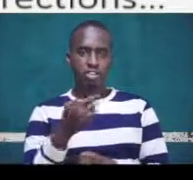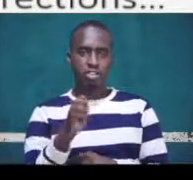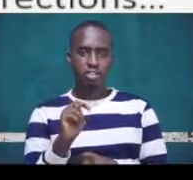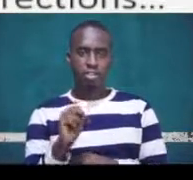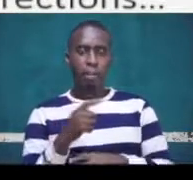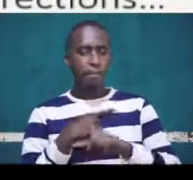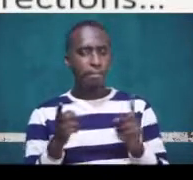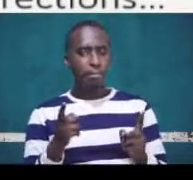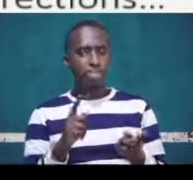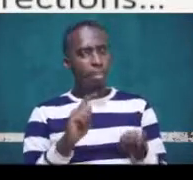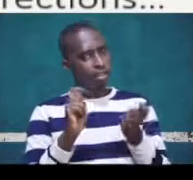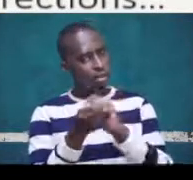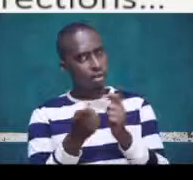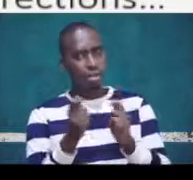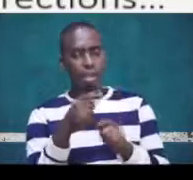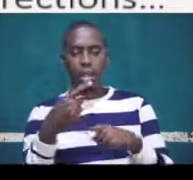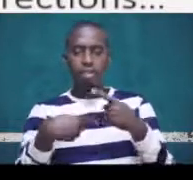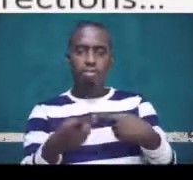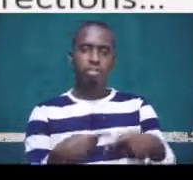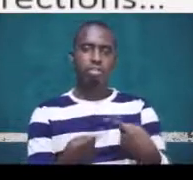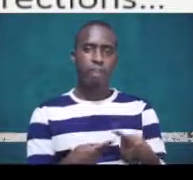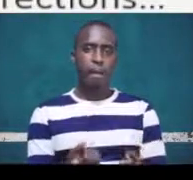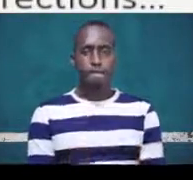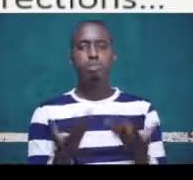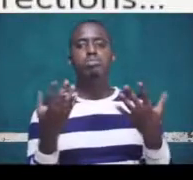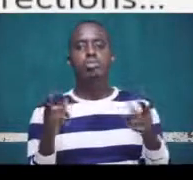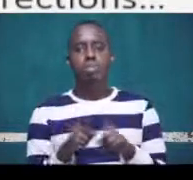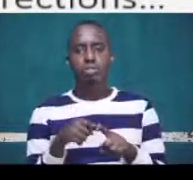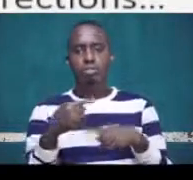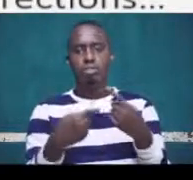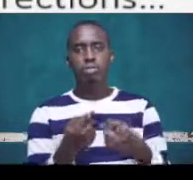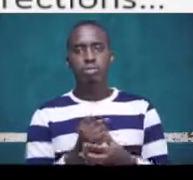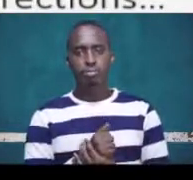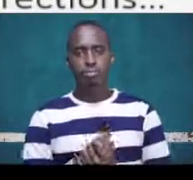Back, turn around, and continue. Boom, off we go.